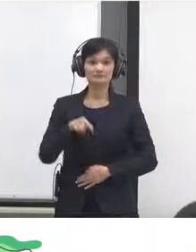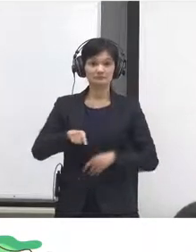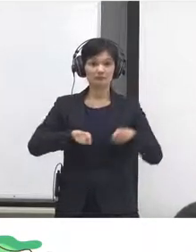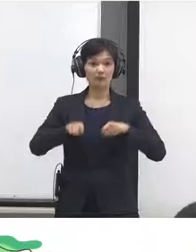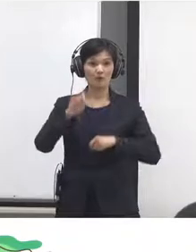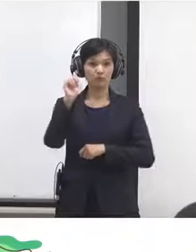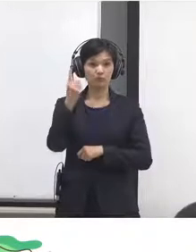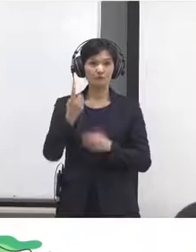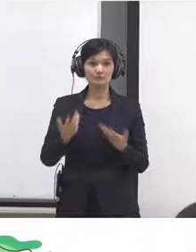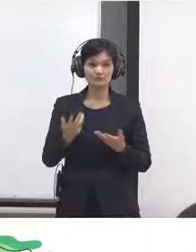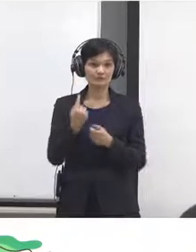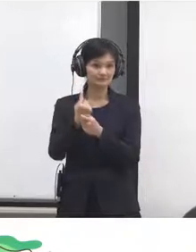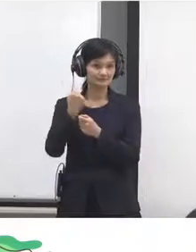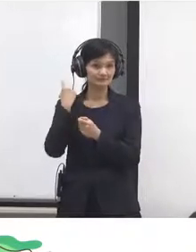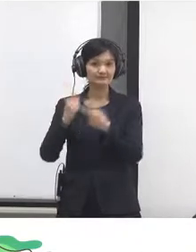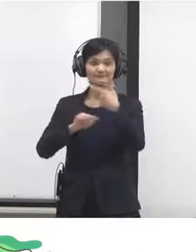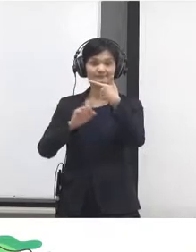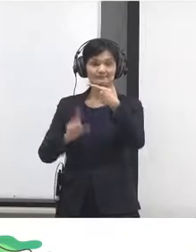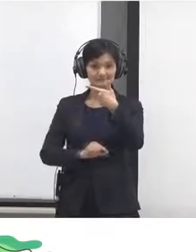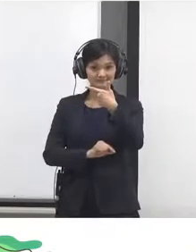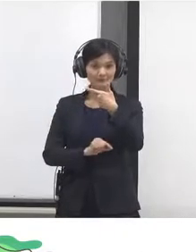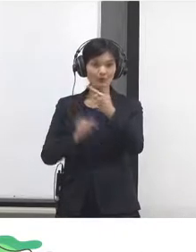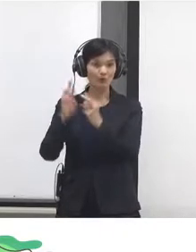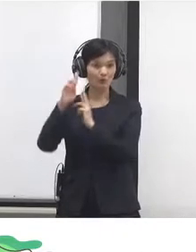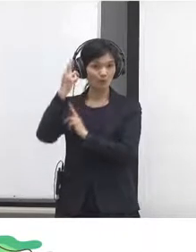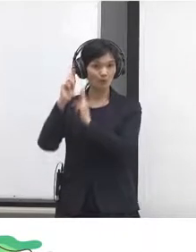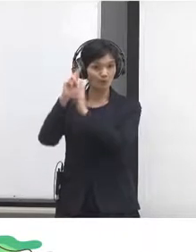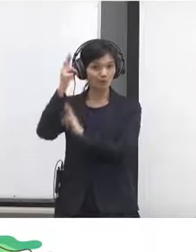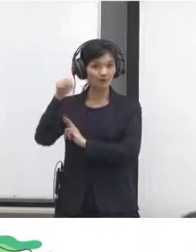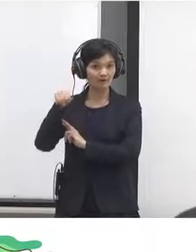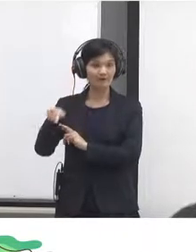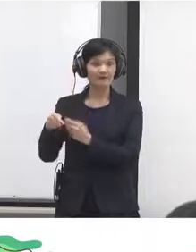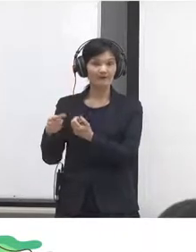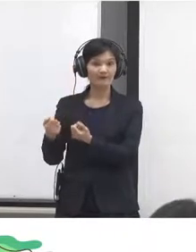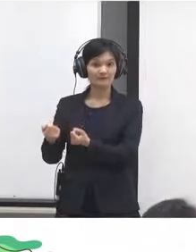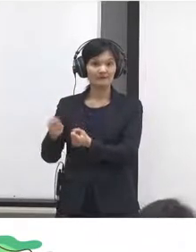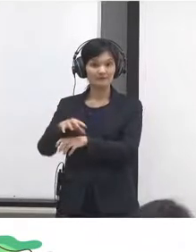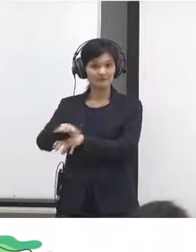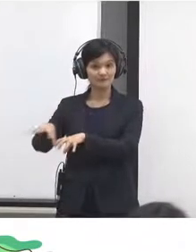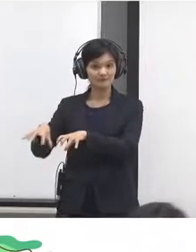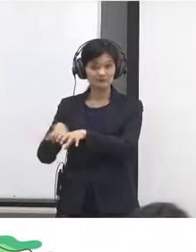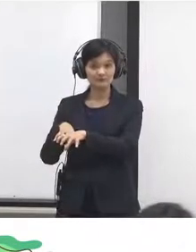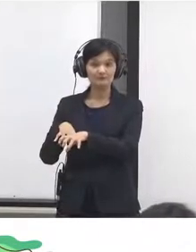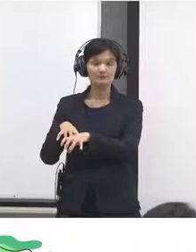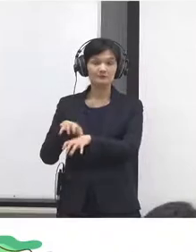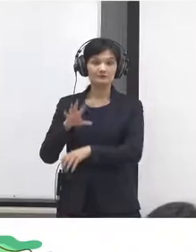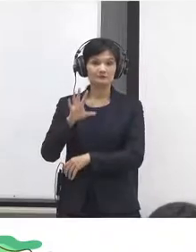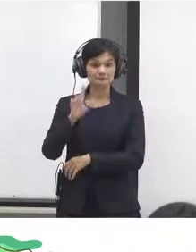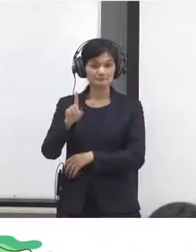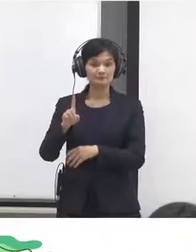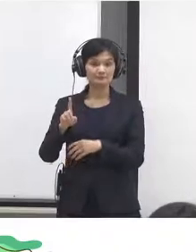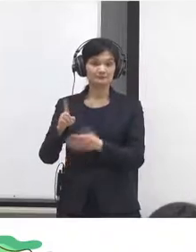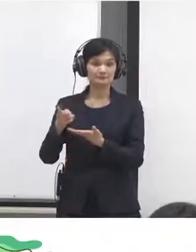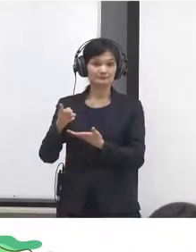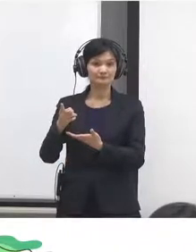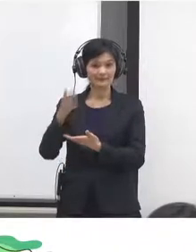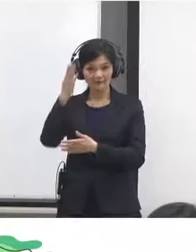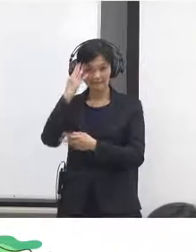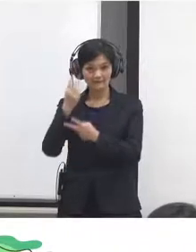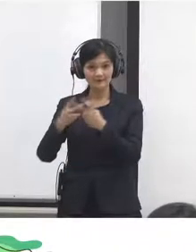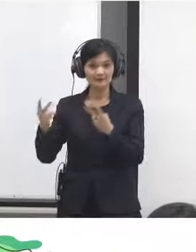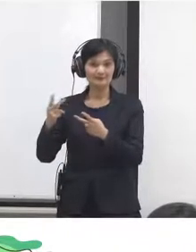year, June in Okinawa, there's a hackathon called Facing the Ocean Hackathon. It's co-organized by Japan and